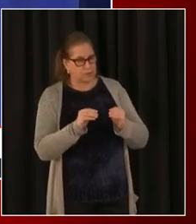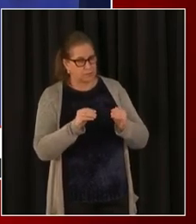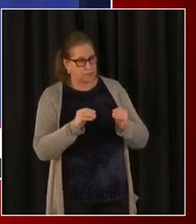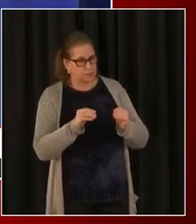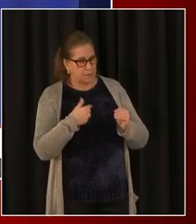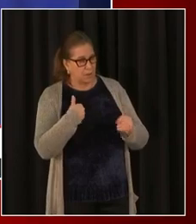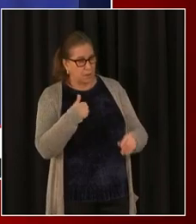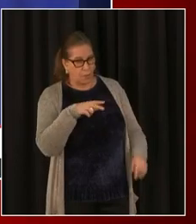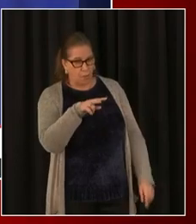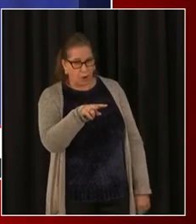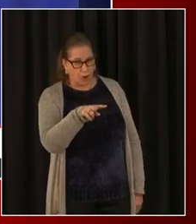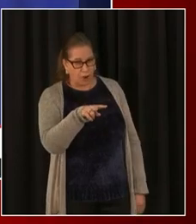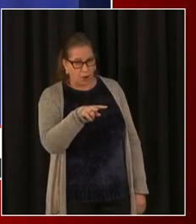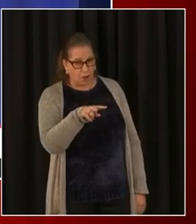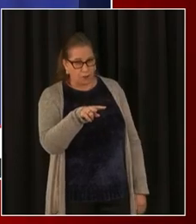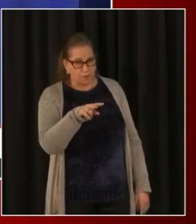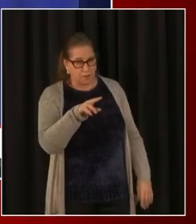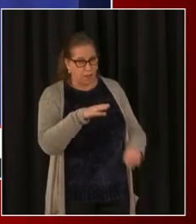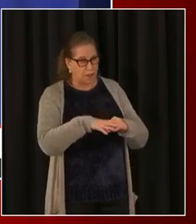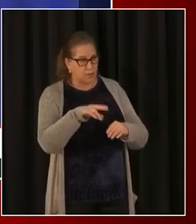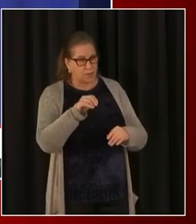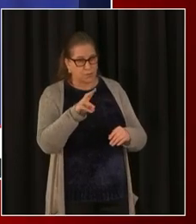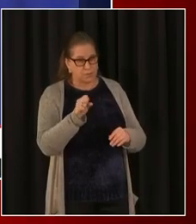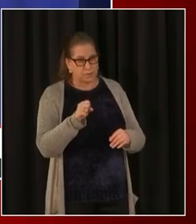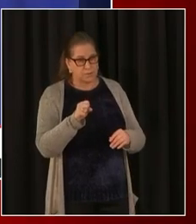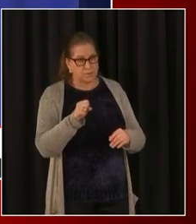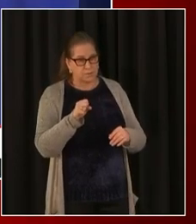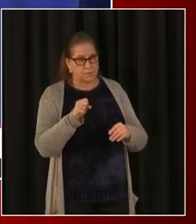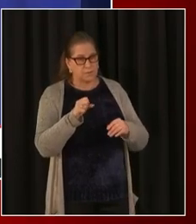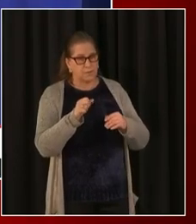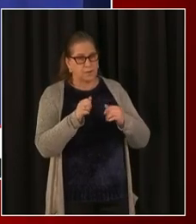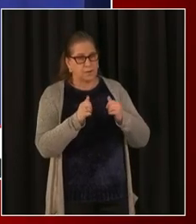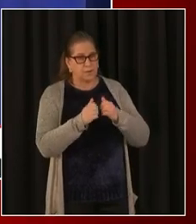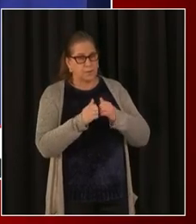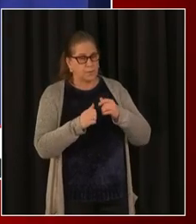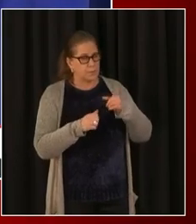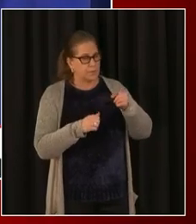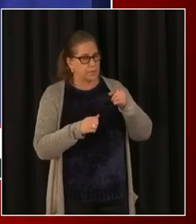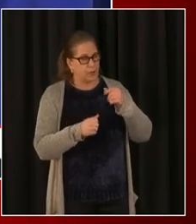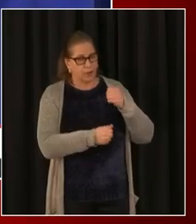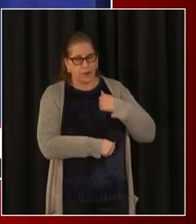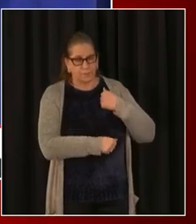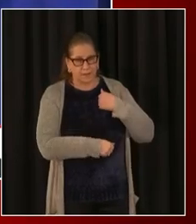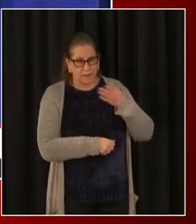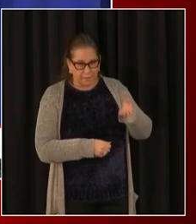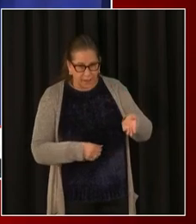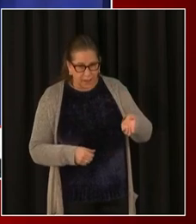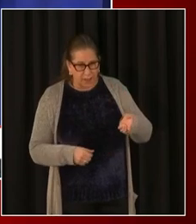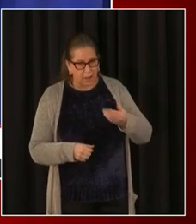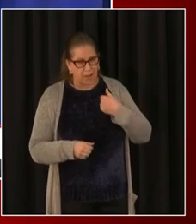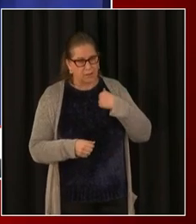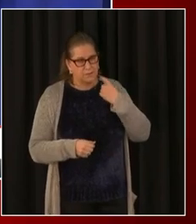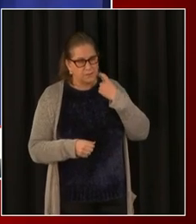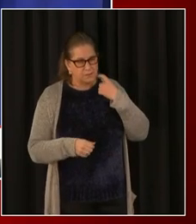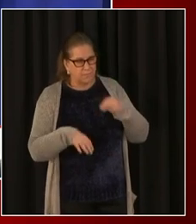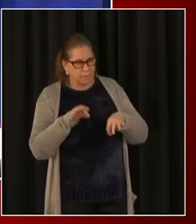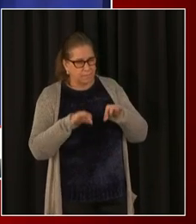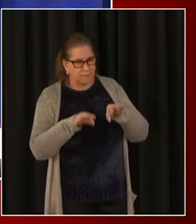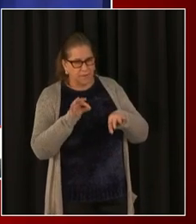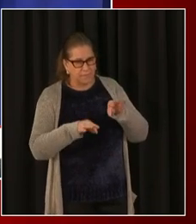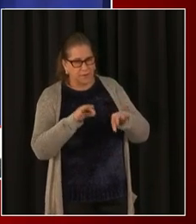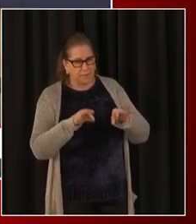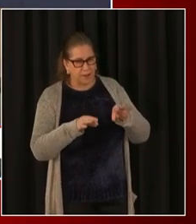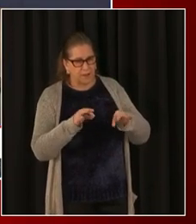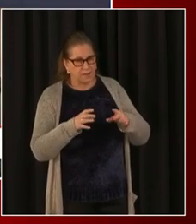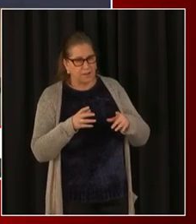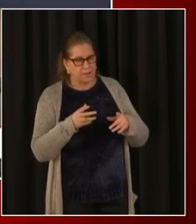there were multiple news conferences where the Secretary of Army was also here. Why are we only learning of these details now after this reporting?